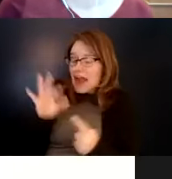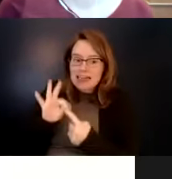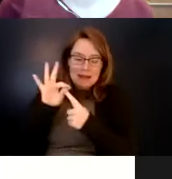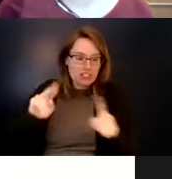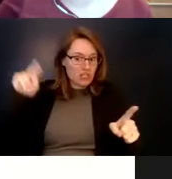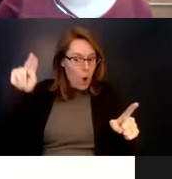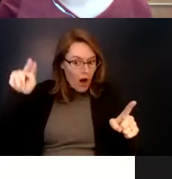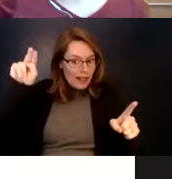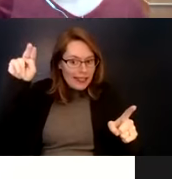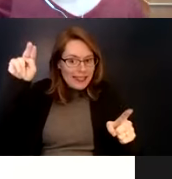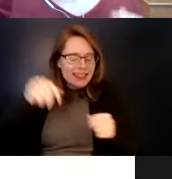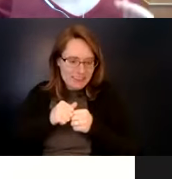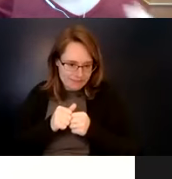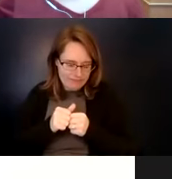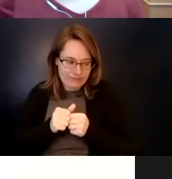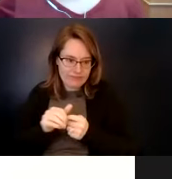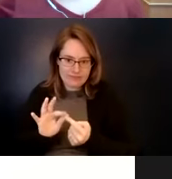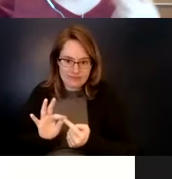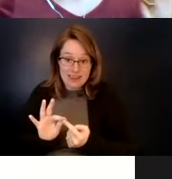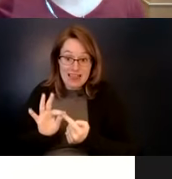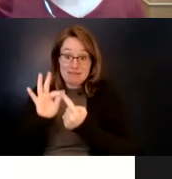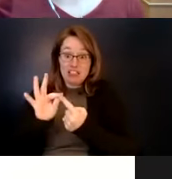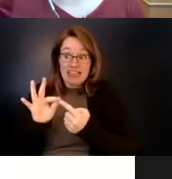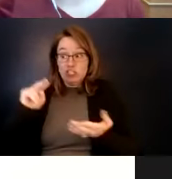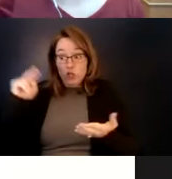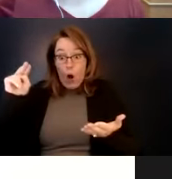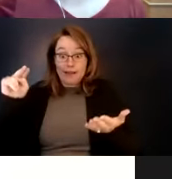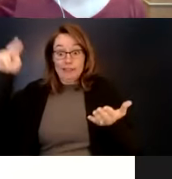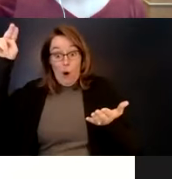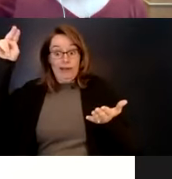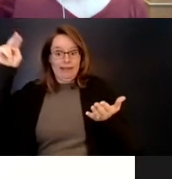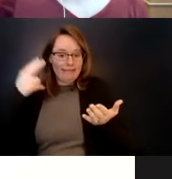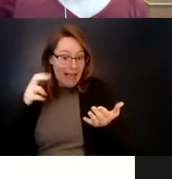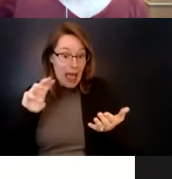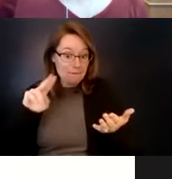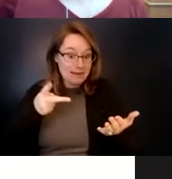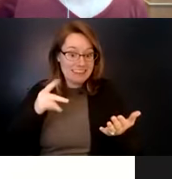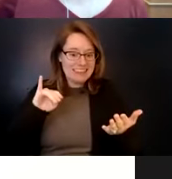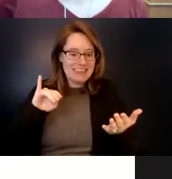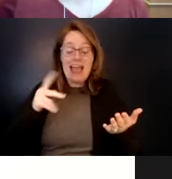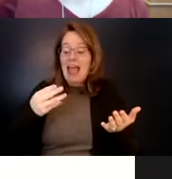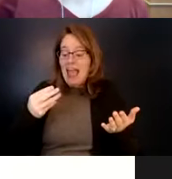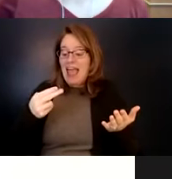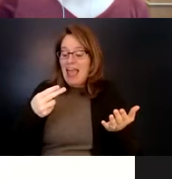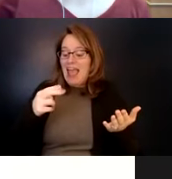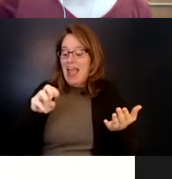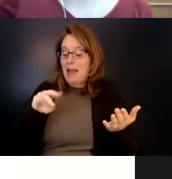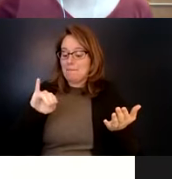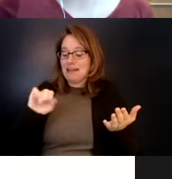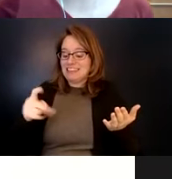Hemisphere, especially up in the north part of the Northern Hemisphere, it means very